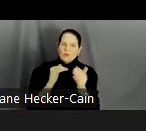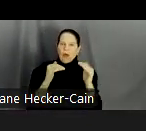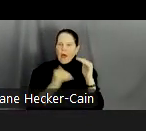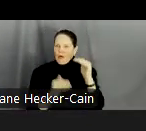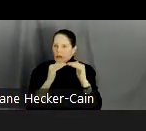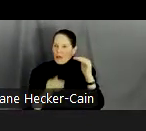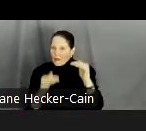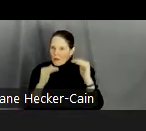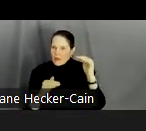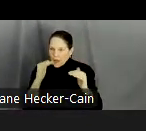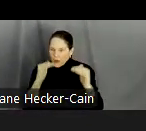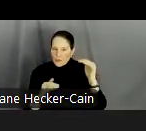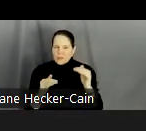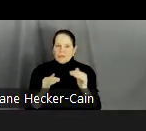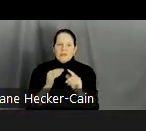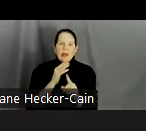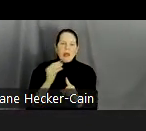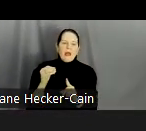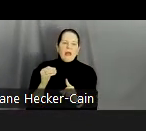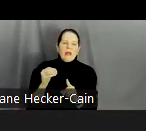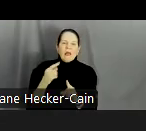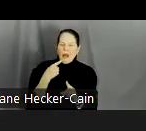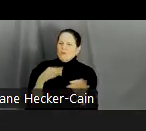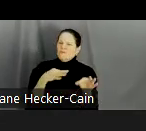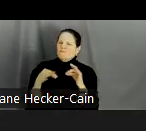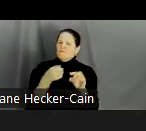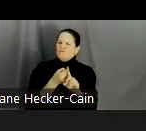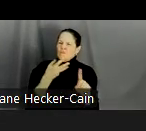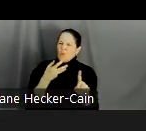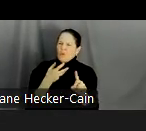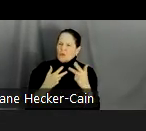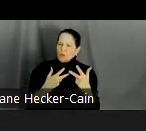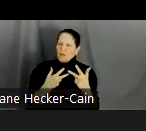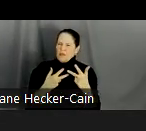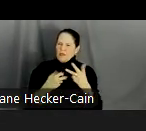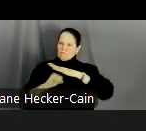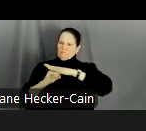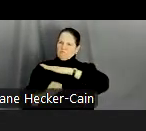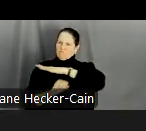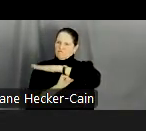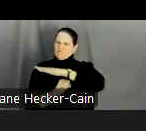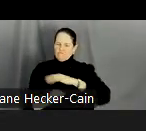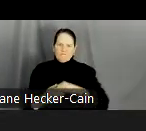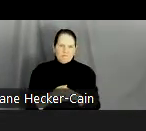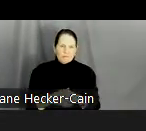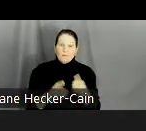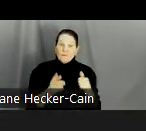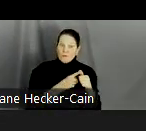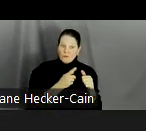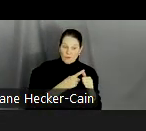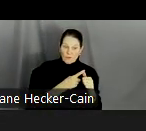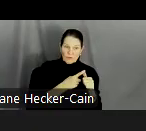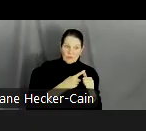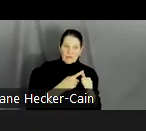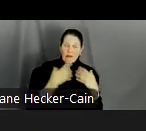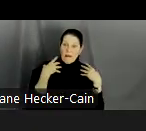system. And I'll quickly go through the three pillars. So the first is the health